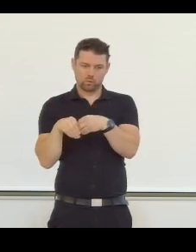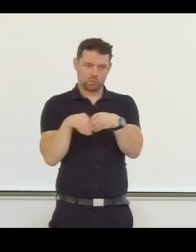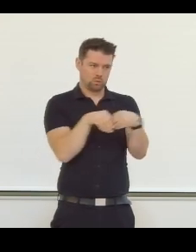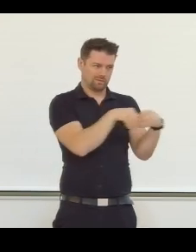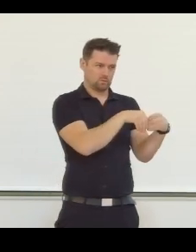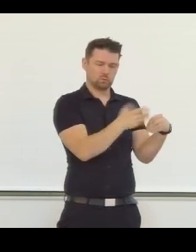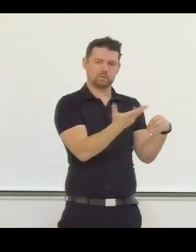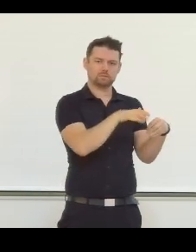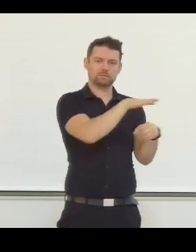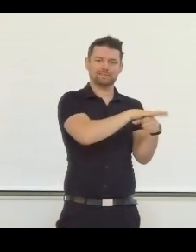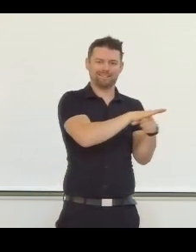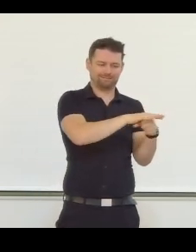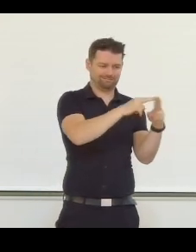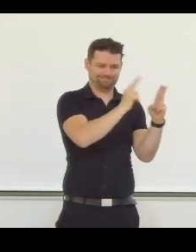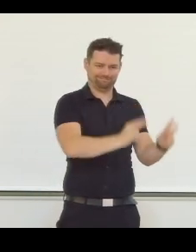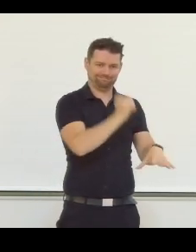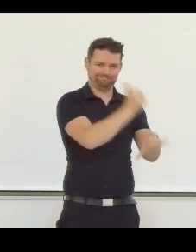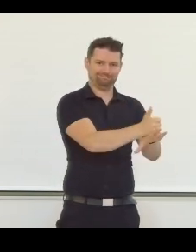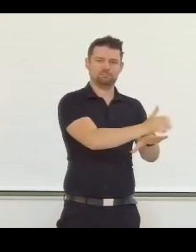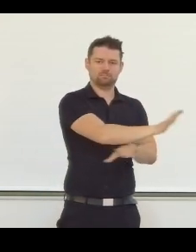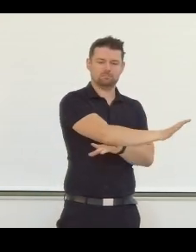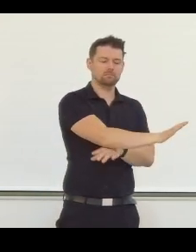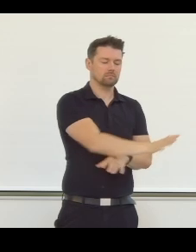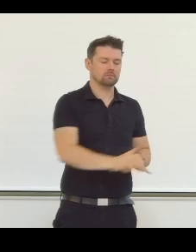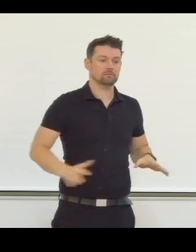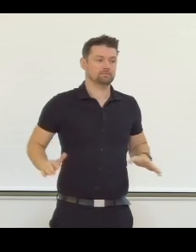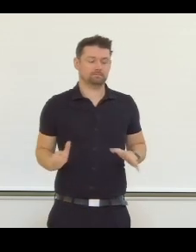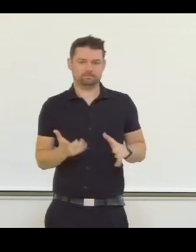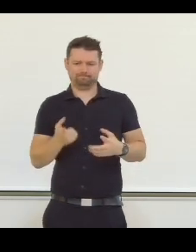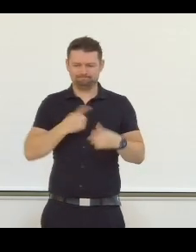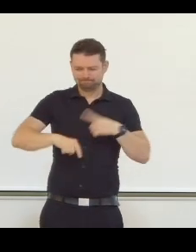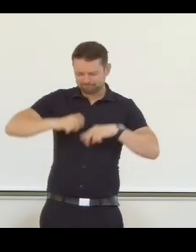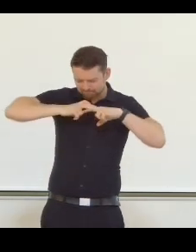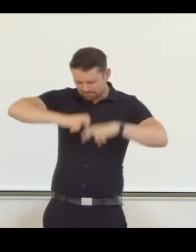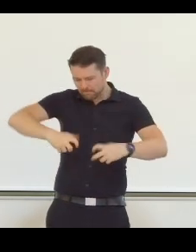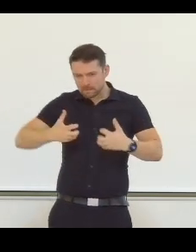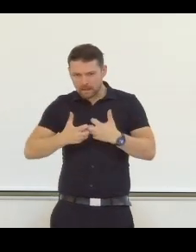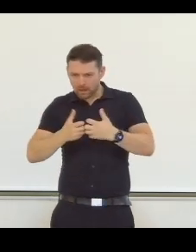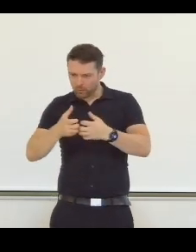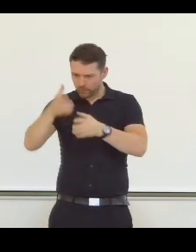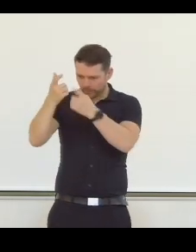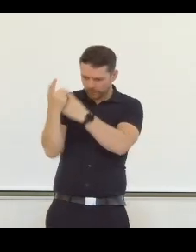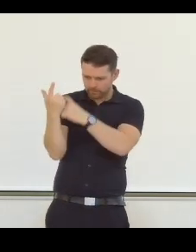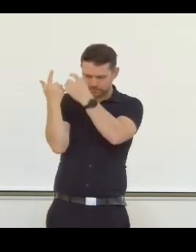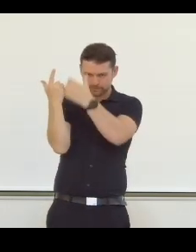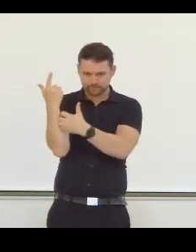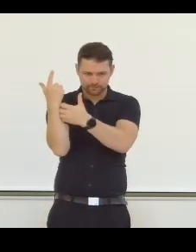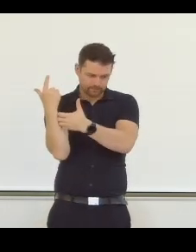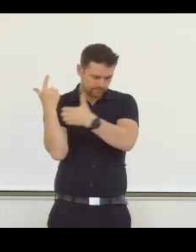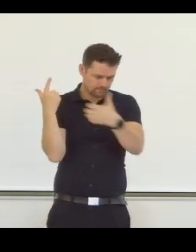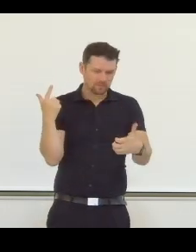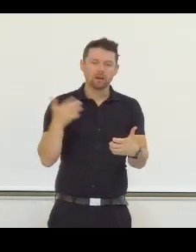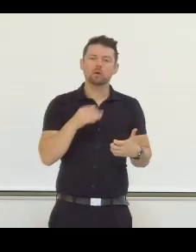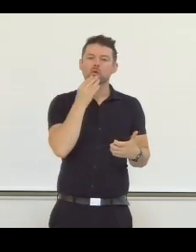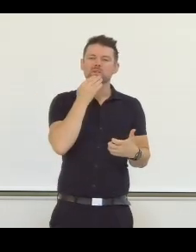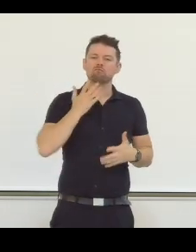the side, to your habitat side. And the way is, we looked into this with a team from